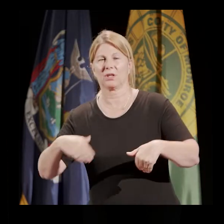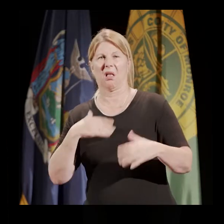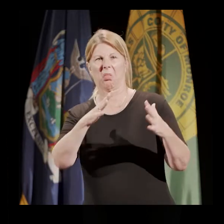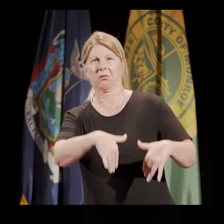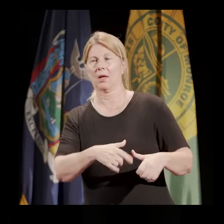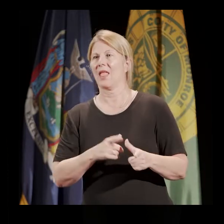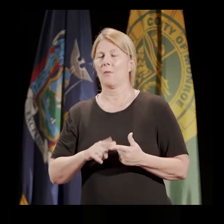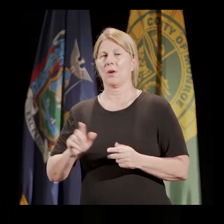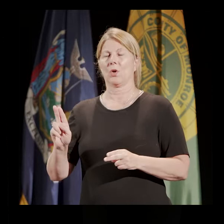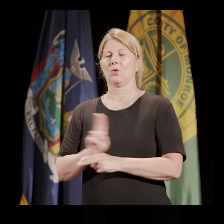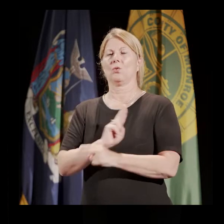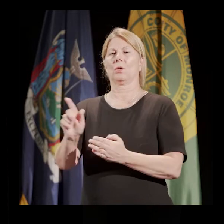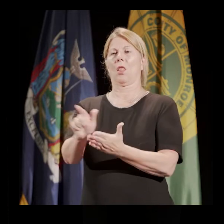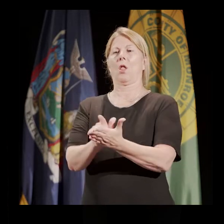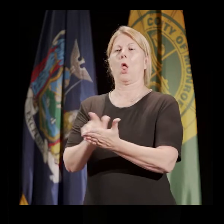of the law.